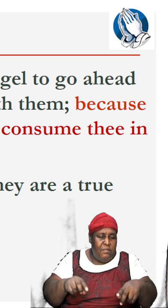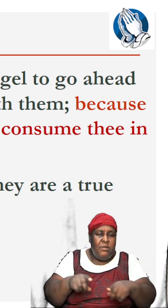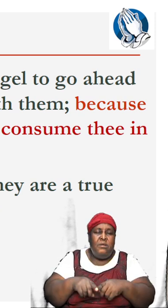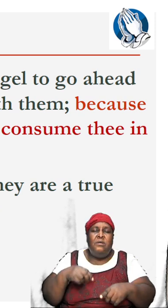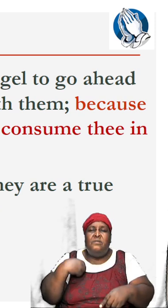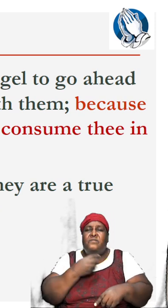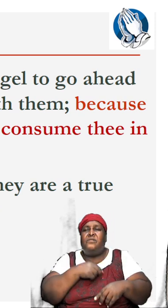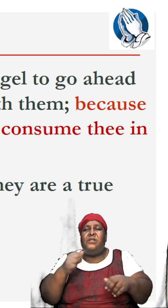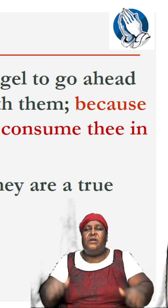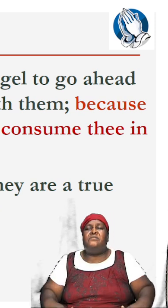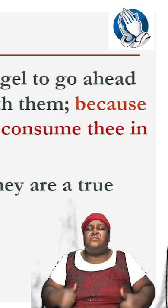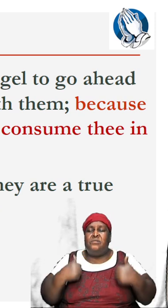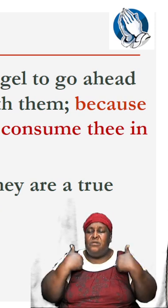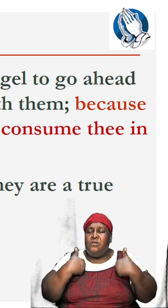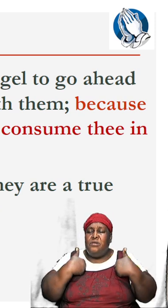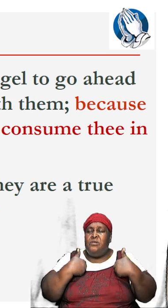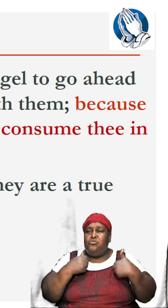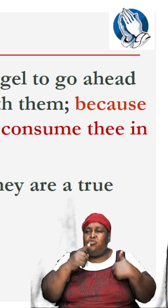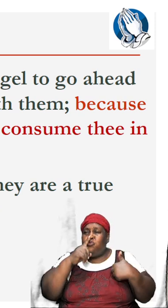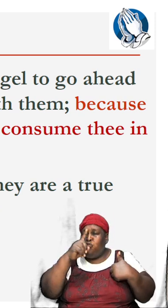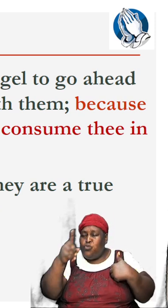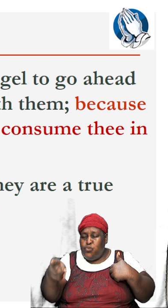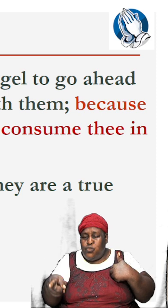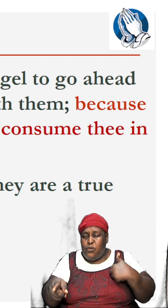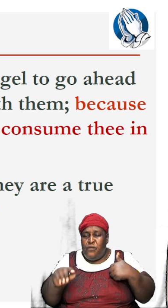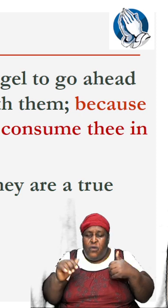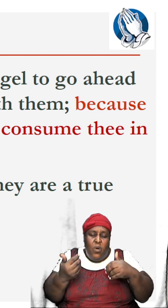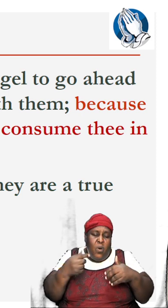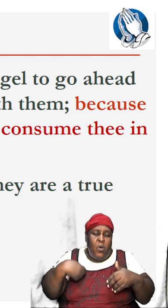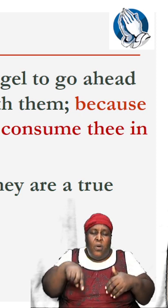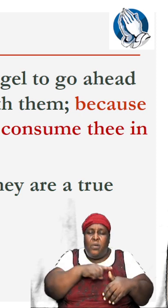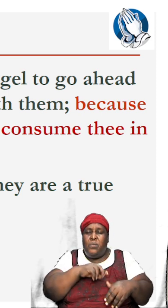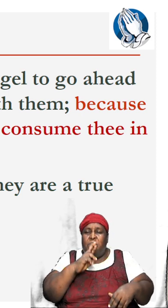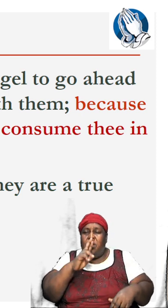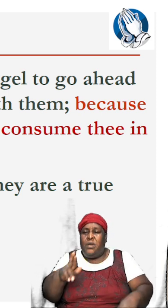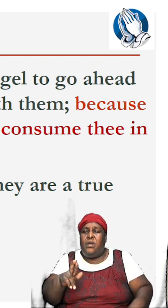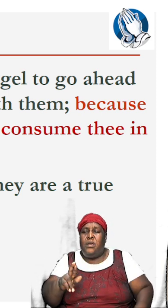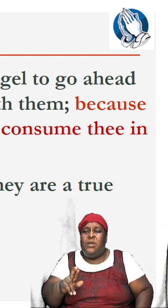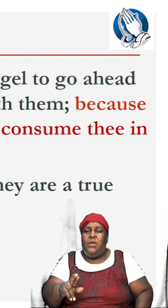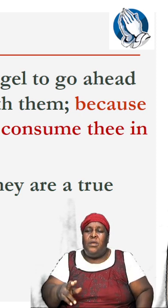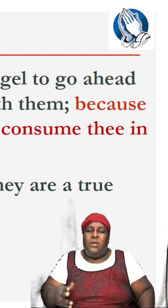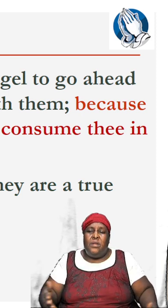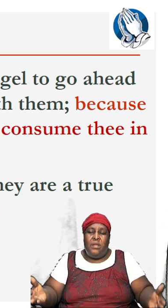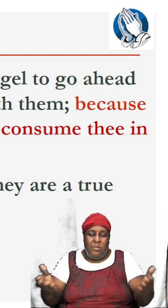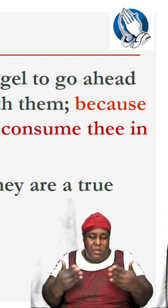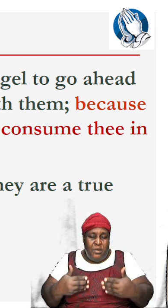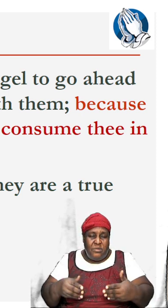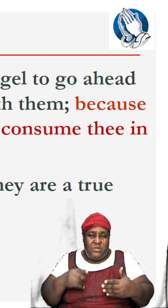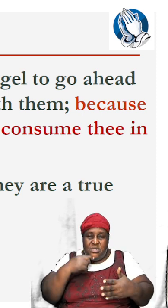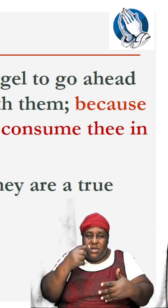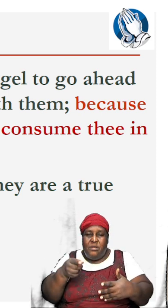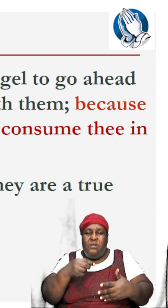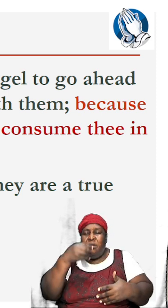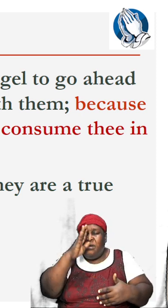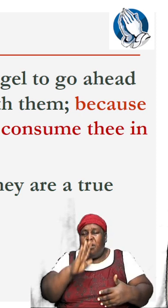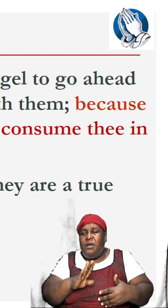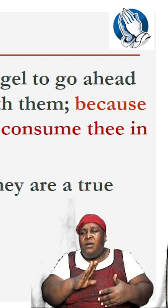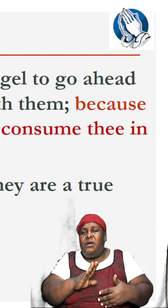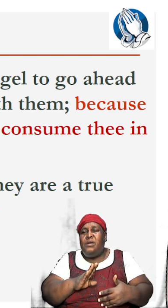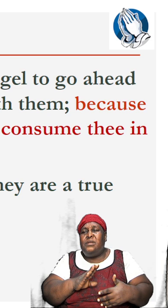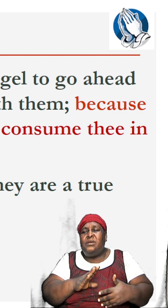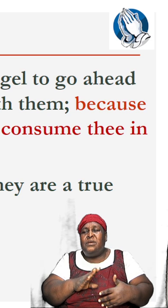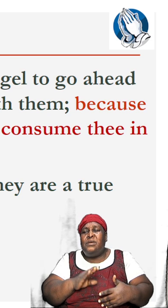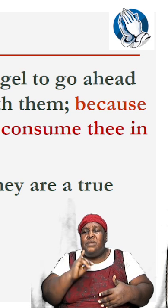reflection, praise God, of even how we are. But I am here to tell you that God is in the process